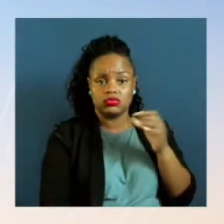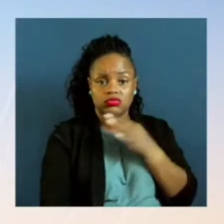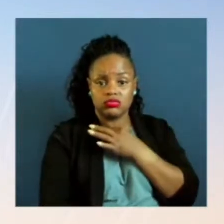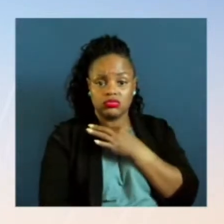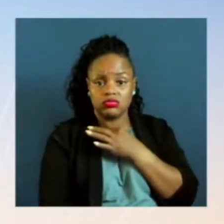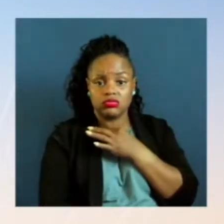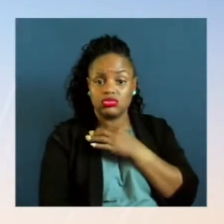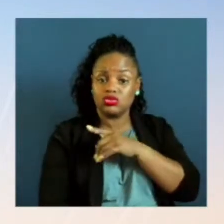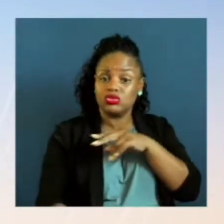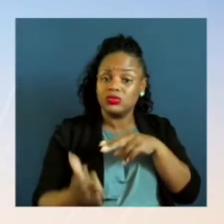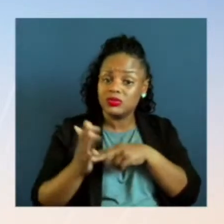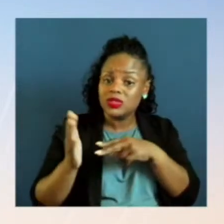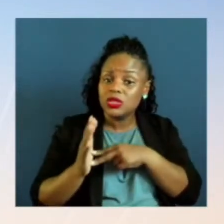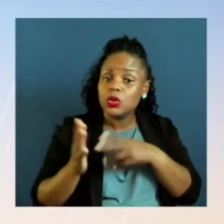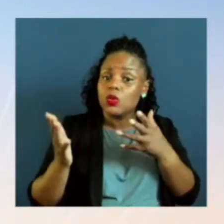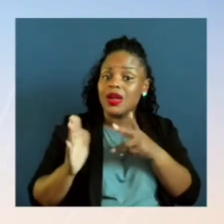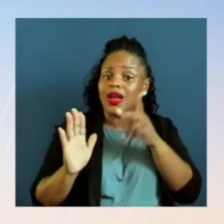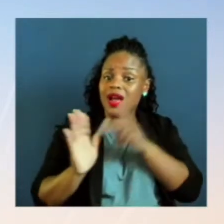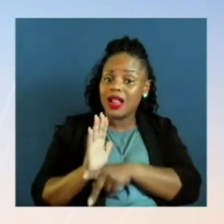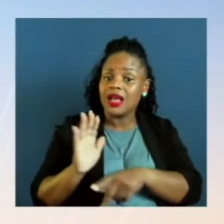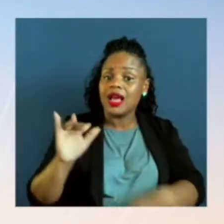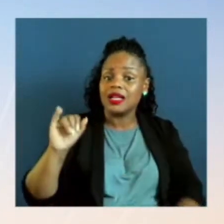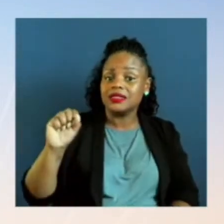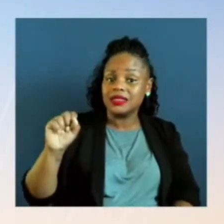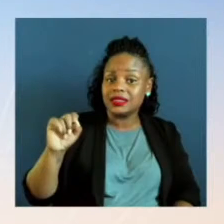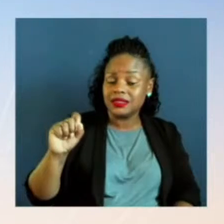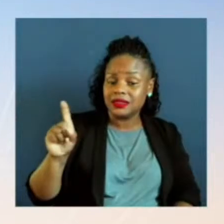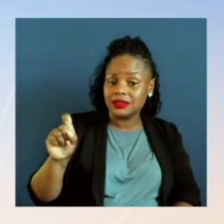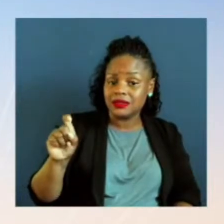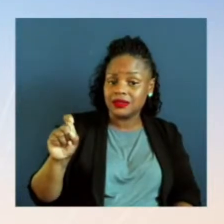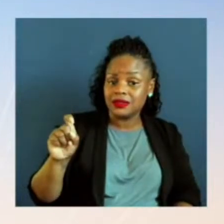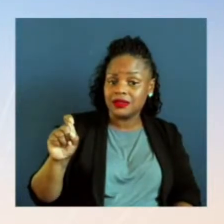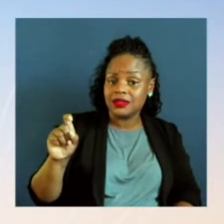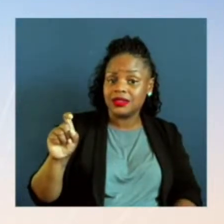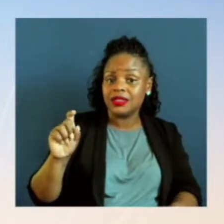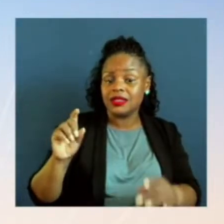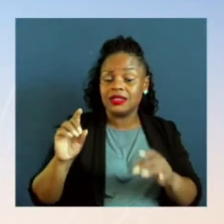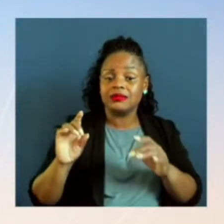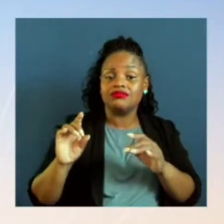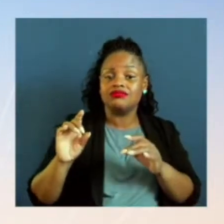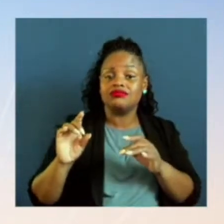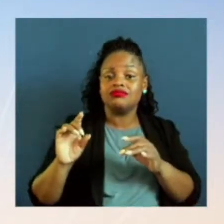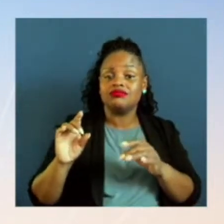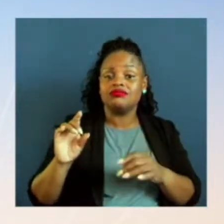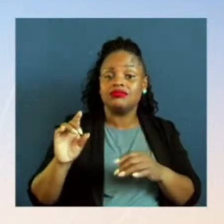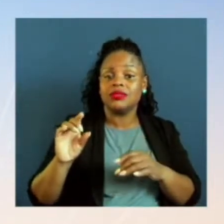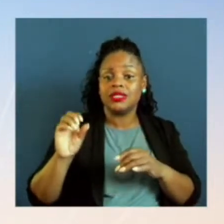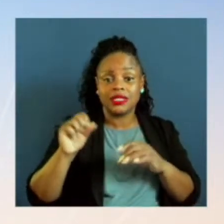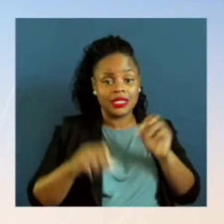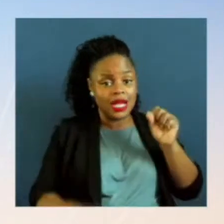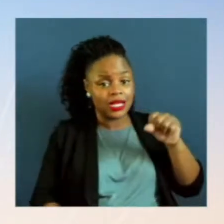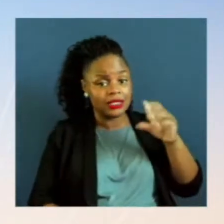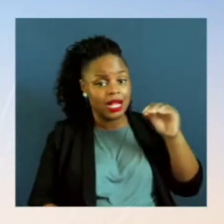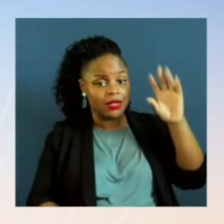more. President Biden yesterday said that this is not over. Well, if anybody wants to convey they don't think that we should